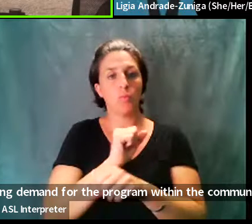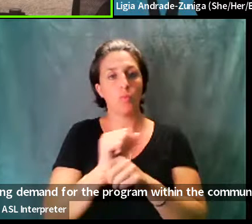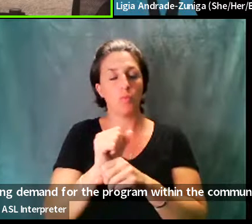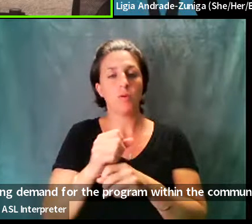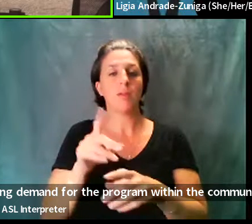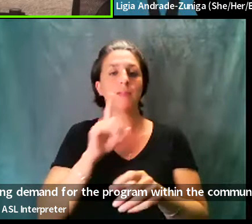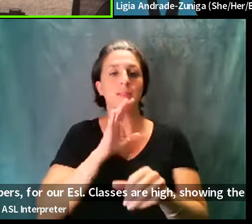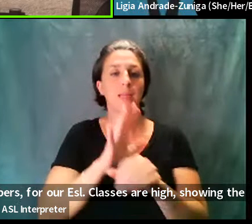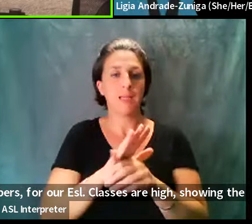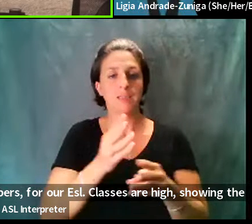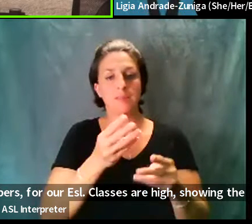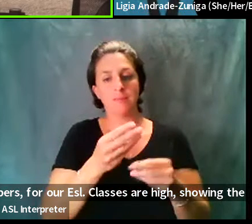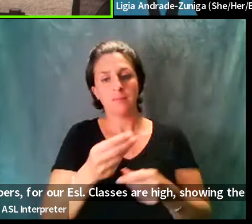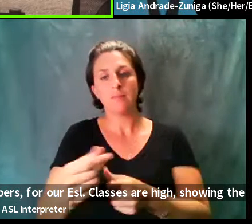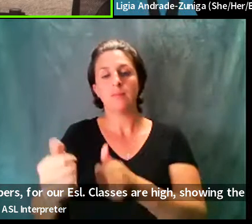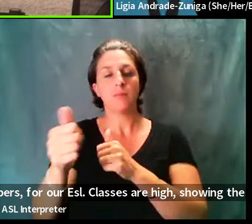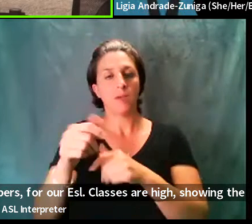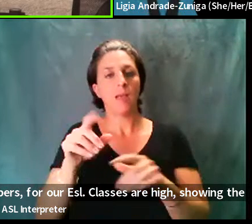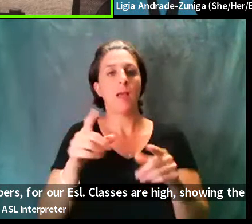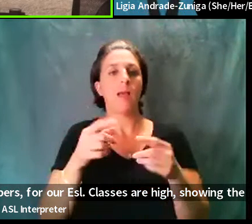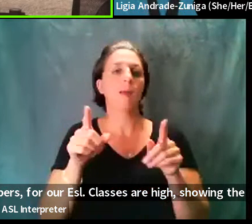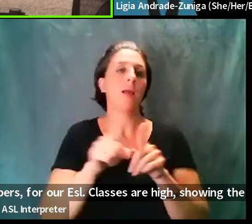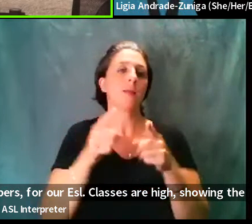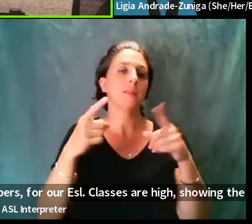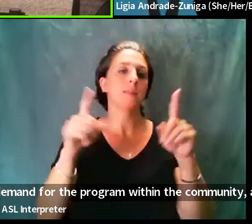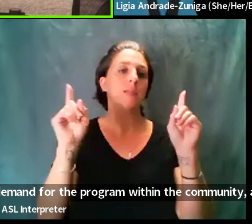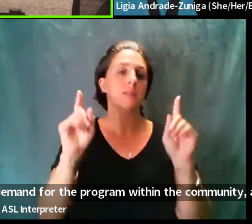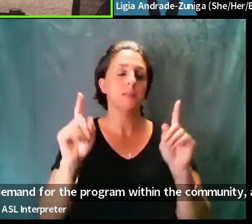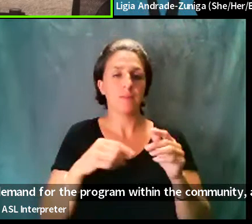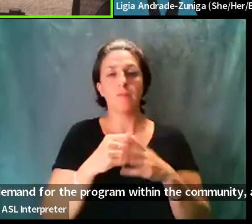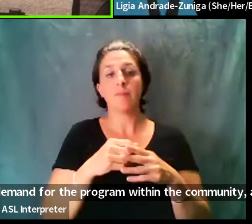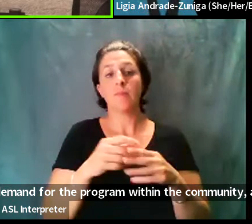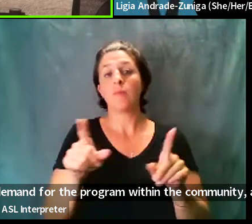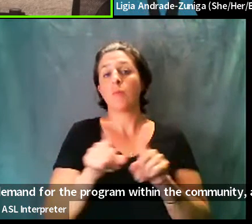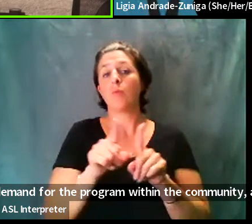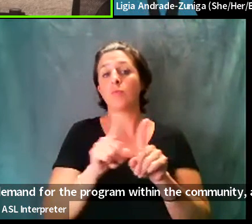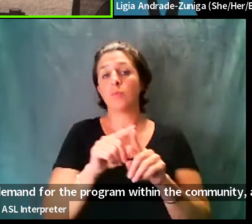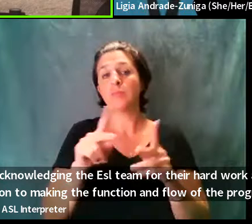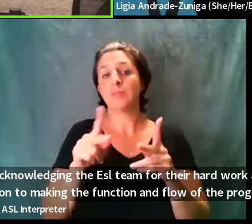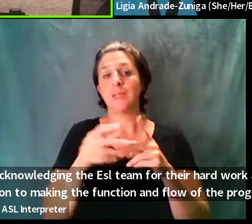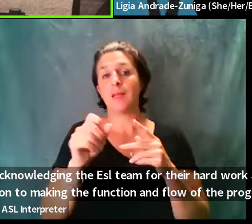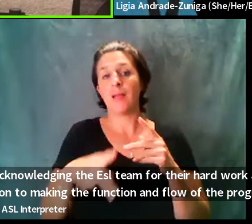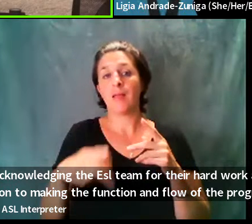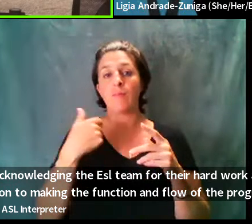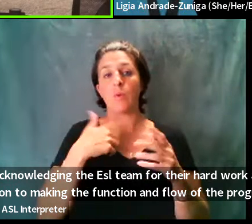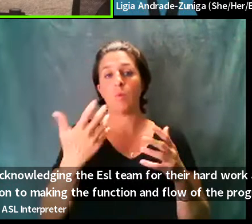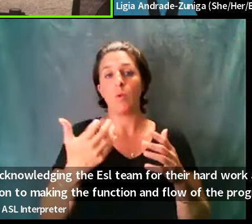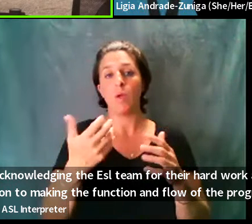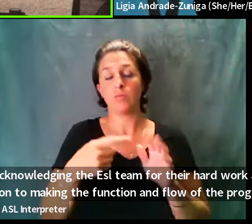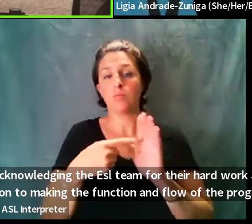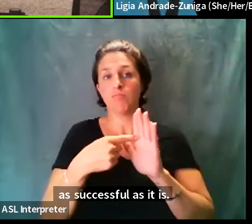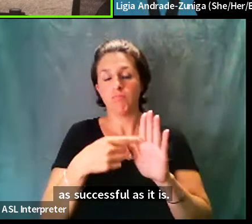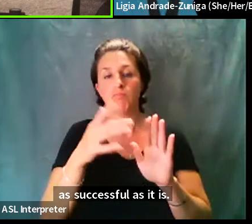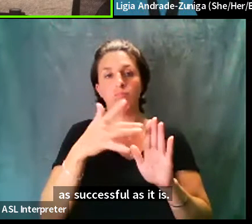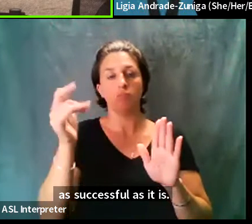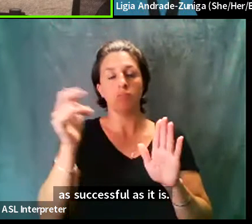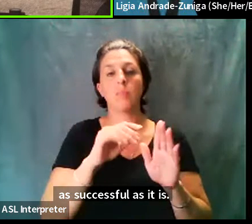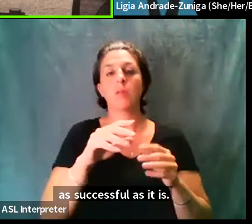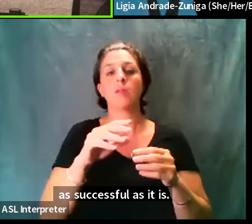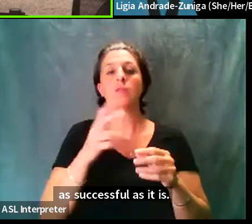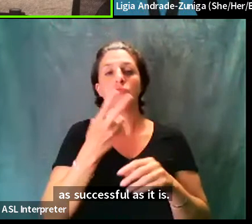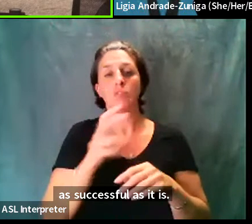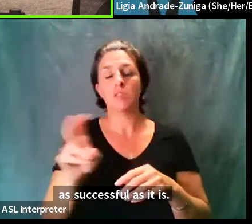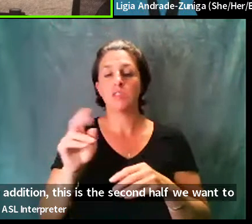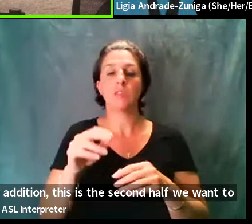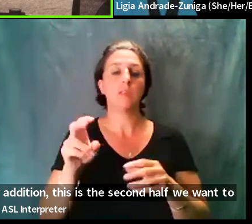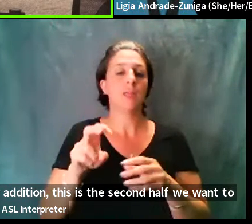of the program as successful as it is. In addition, this is the second half, we want to highlight the work of our transition navigators, Dina Suarez and